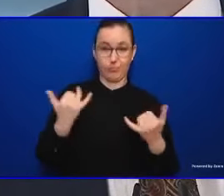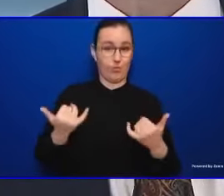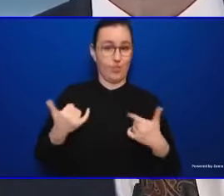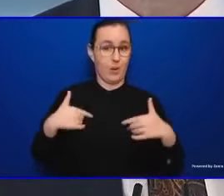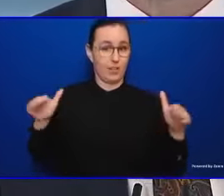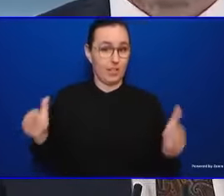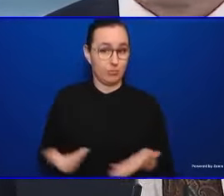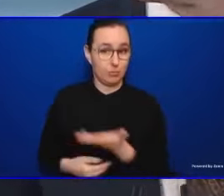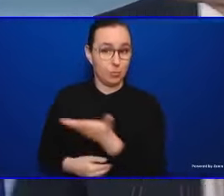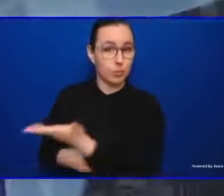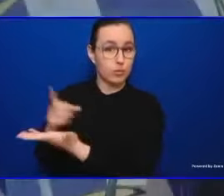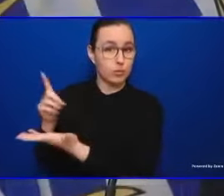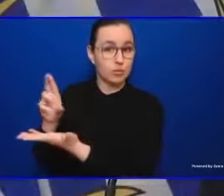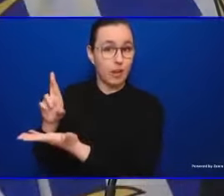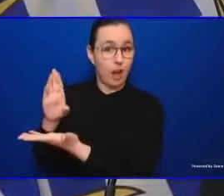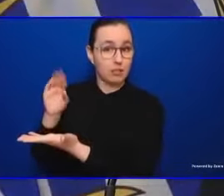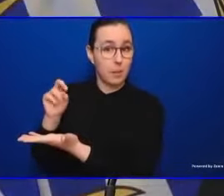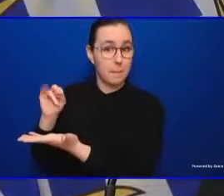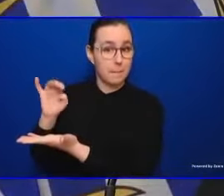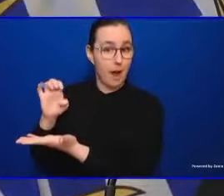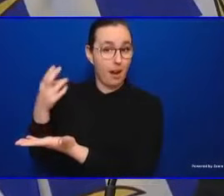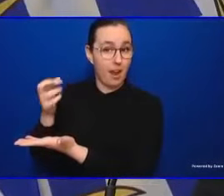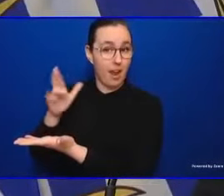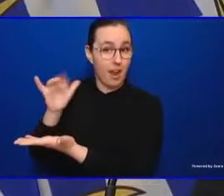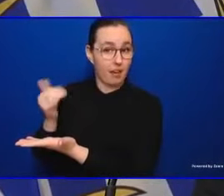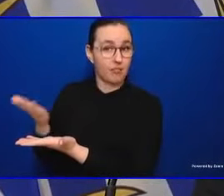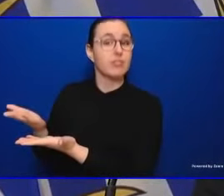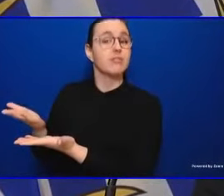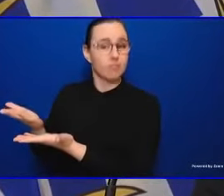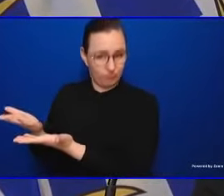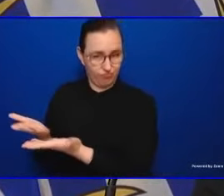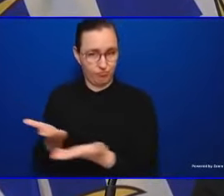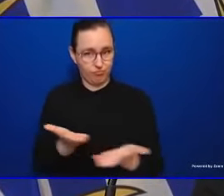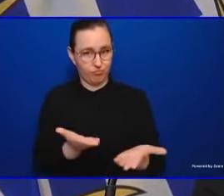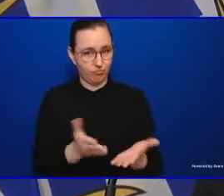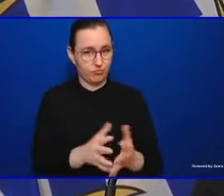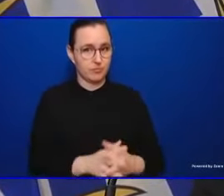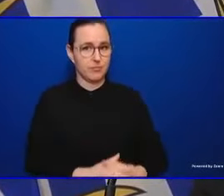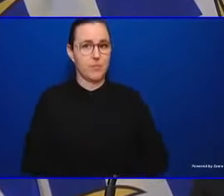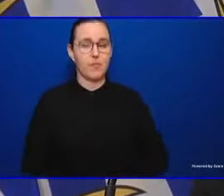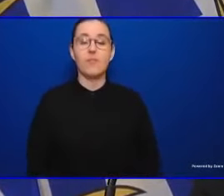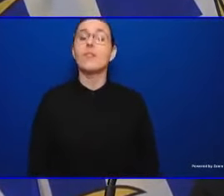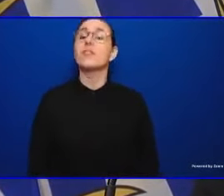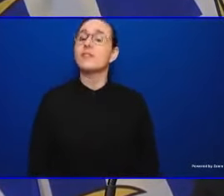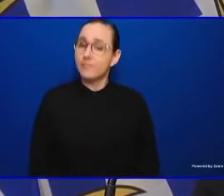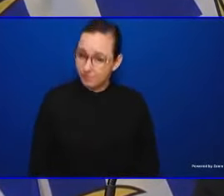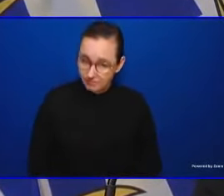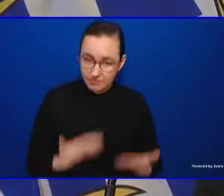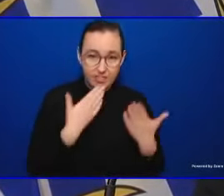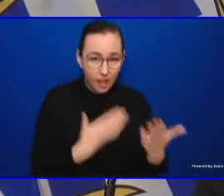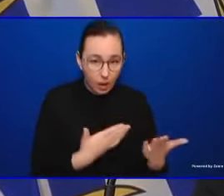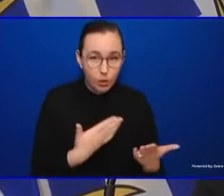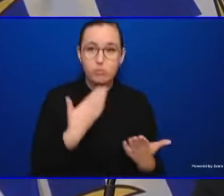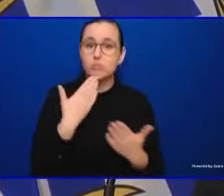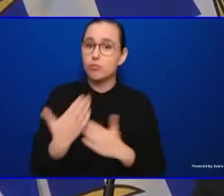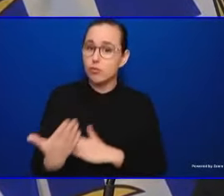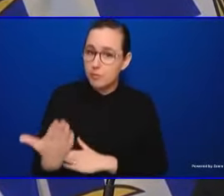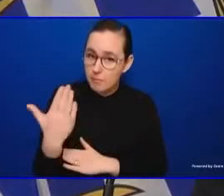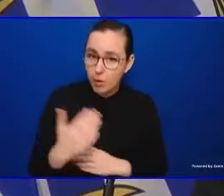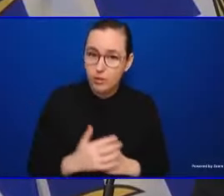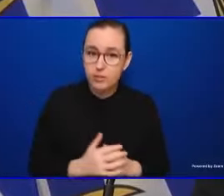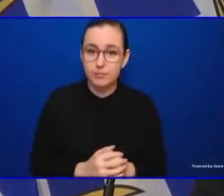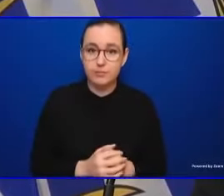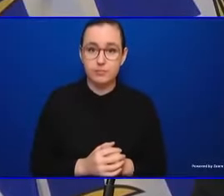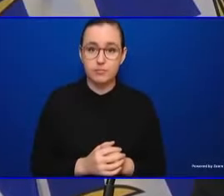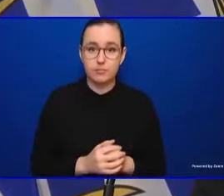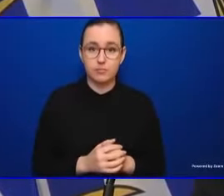As I don't need to say today, SARS-CoV-2, or what causes COVID-19, continues to